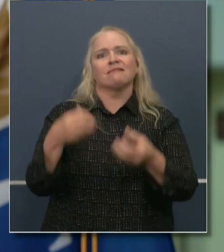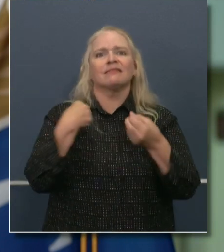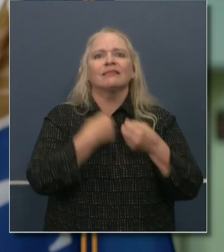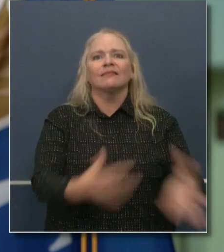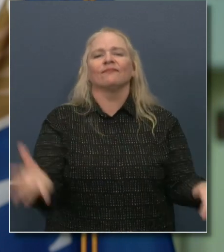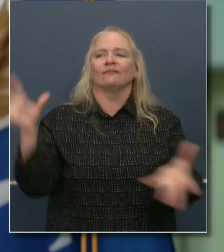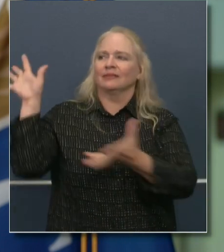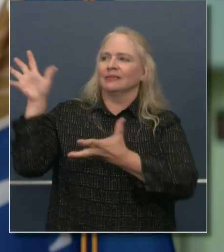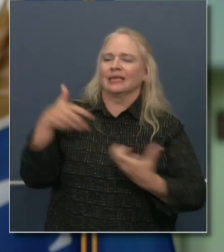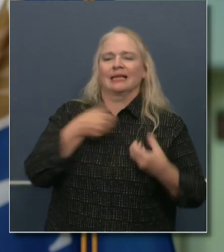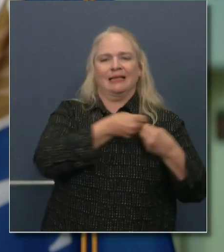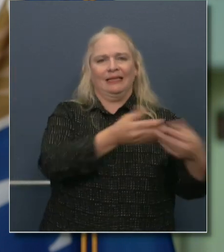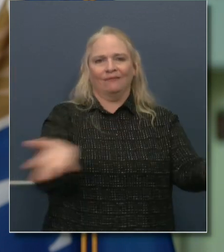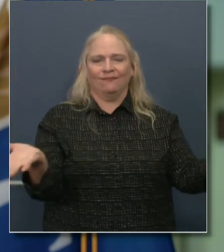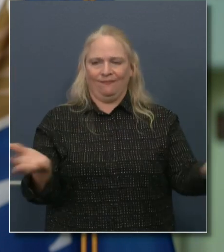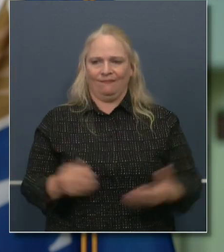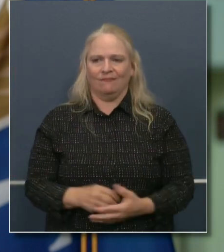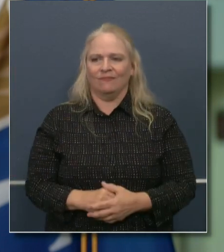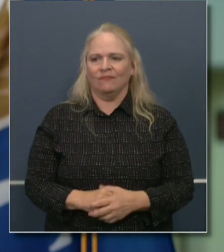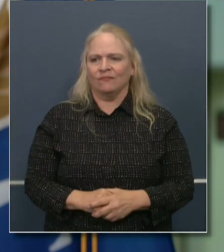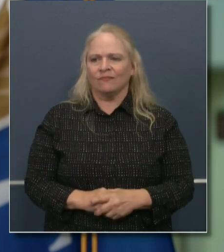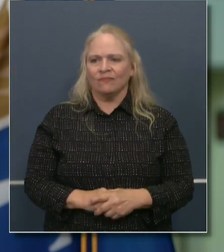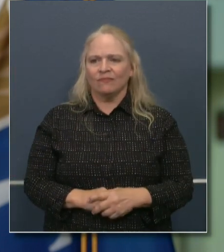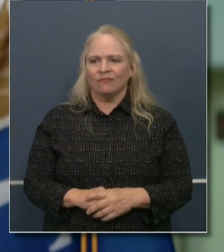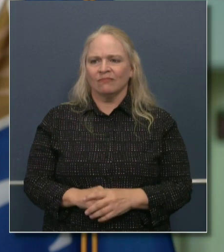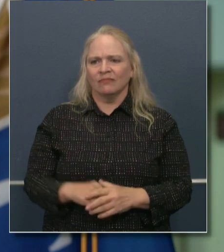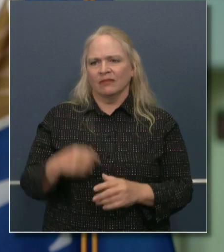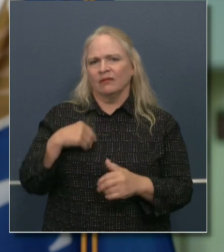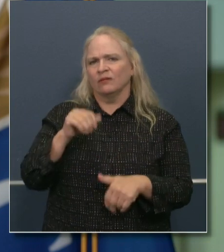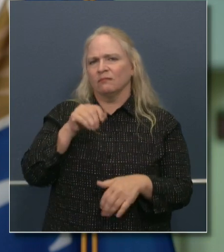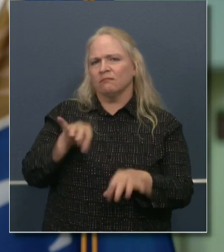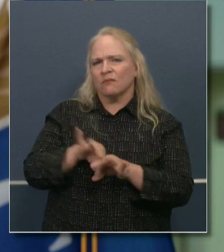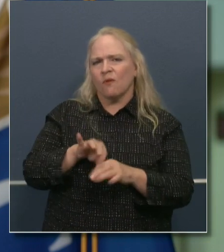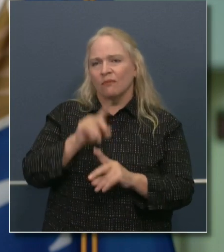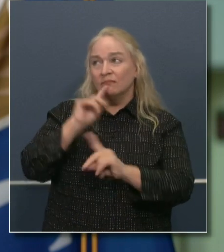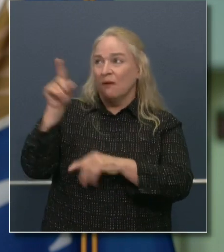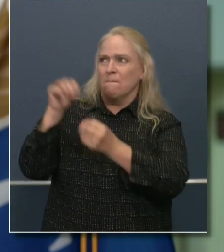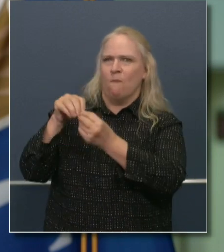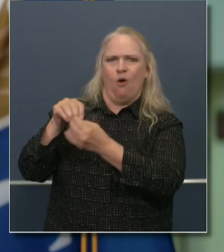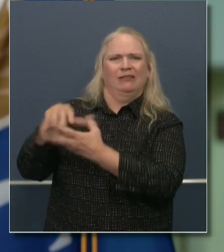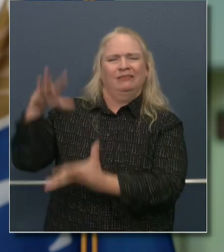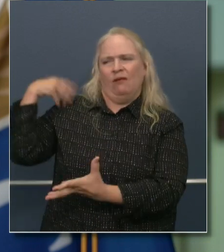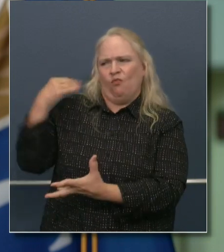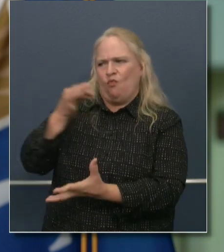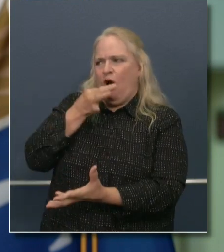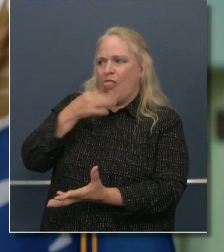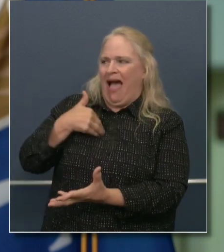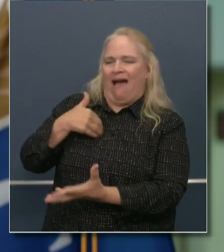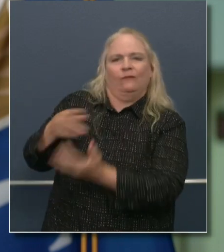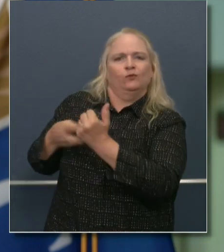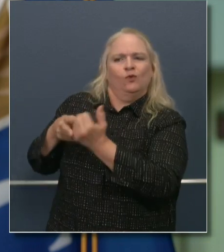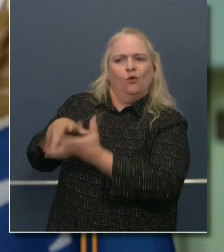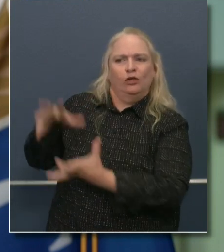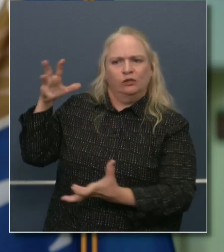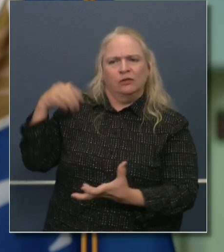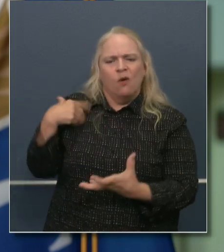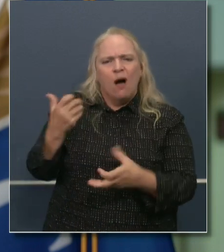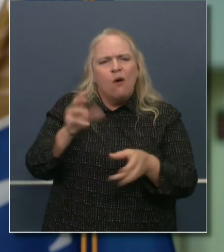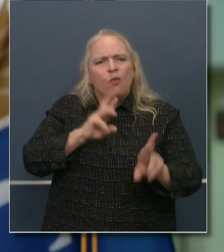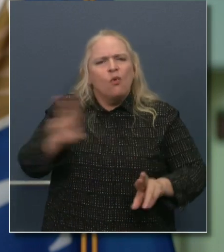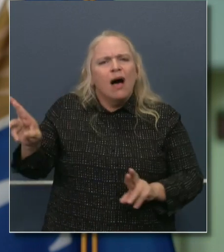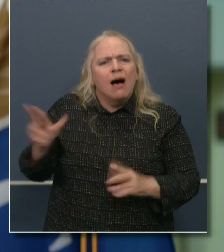our PPE. More capacity and resource with plans, protocols, procedures, processes throughout the